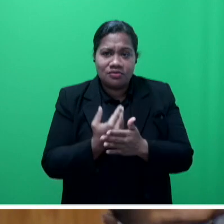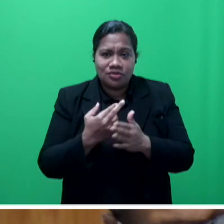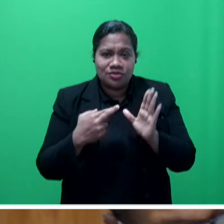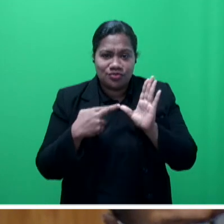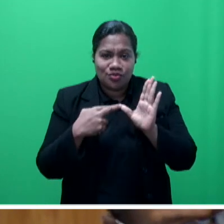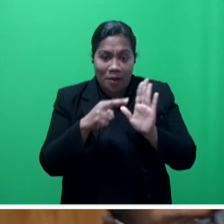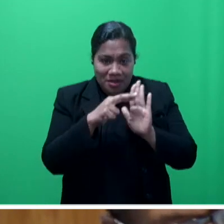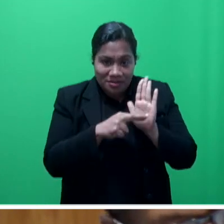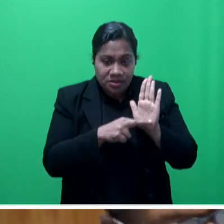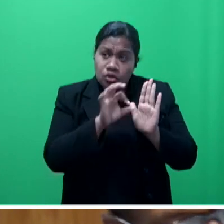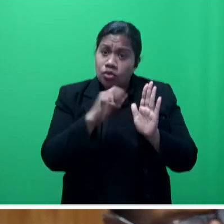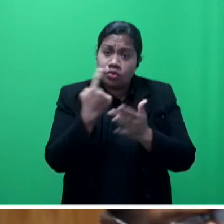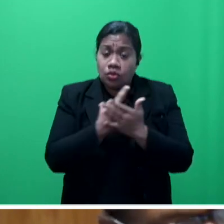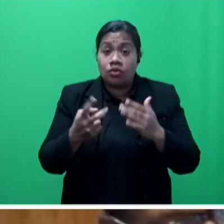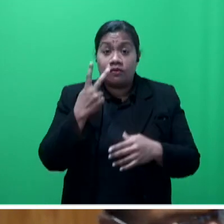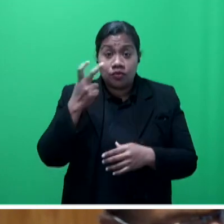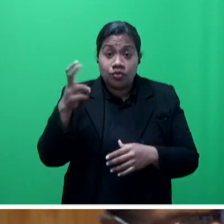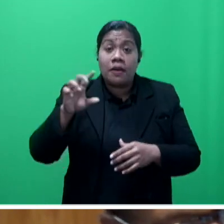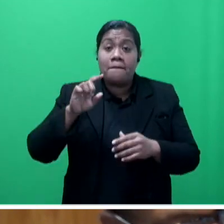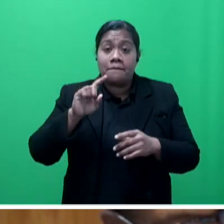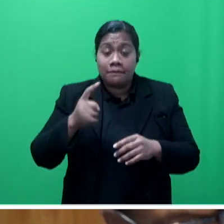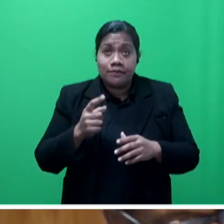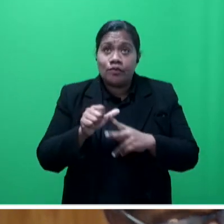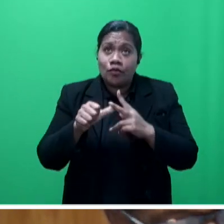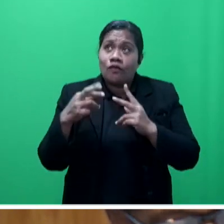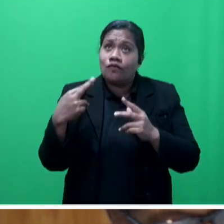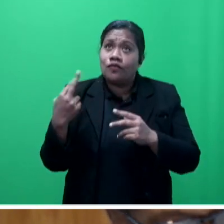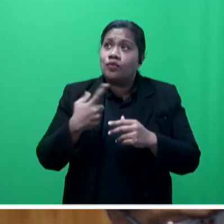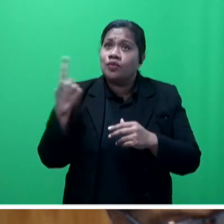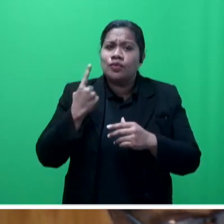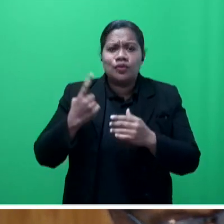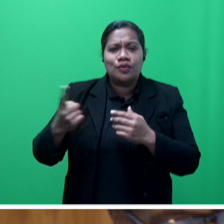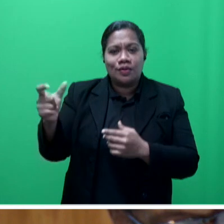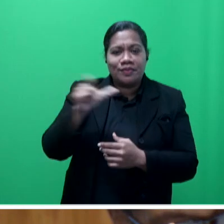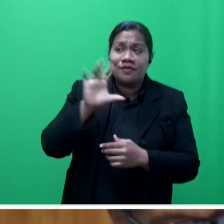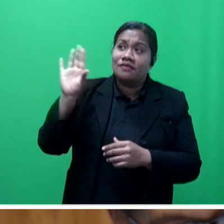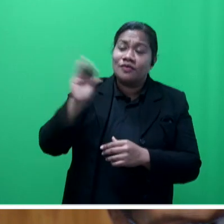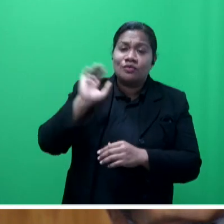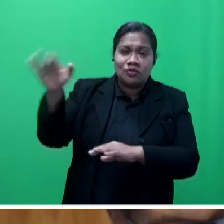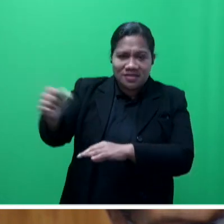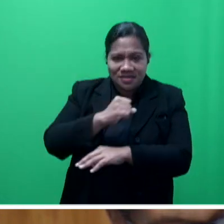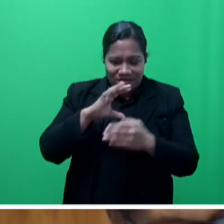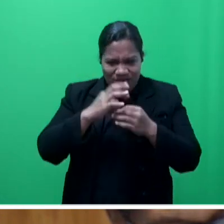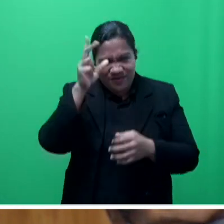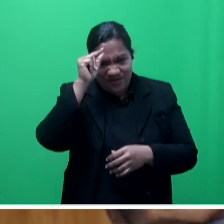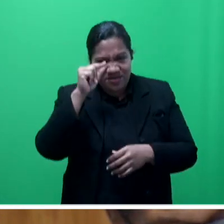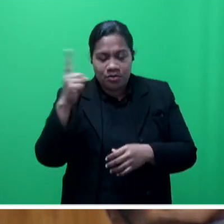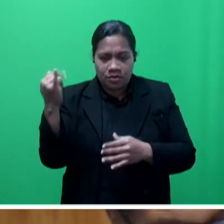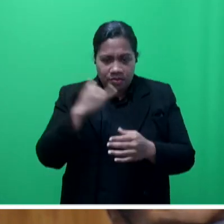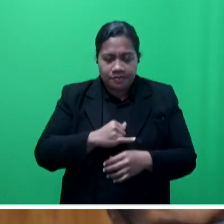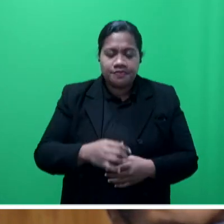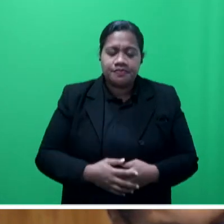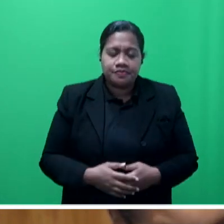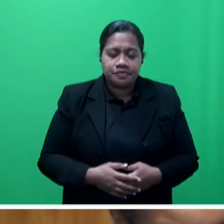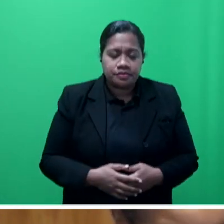but also for our returning Fijians. We widened our vaccination requirement for entry into Fiji from 18 years and above to